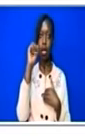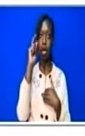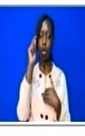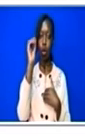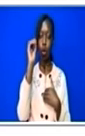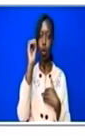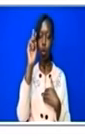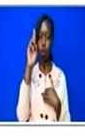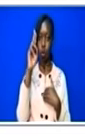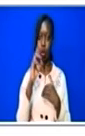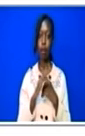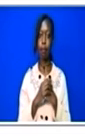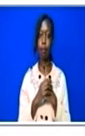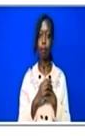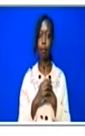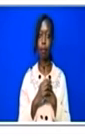Cholesterol.